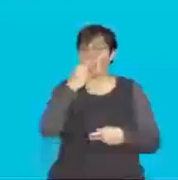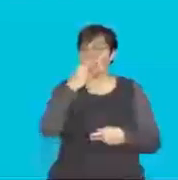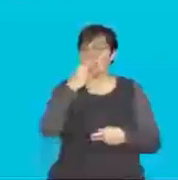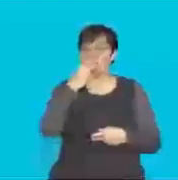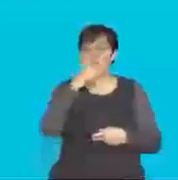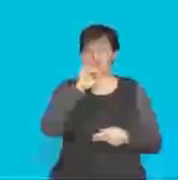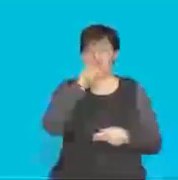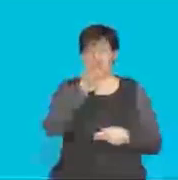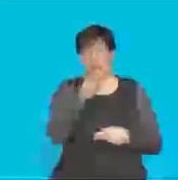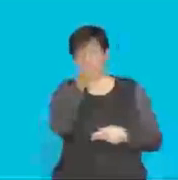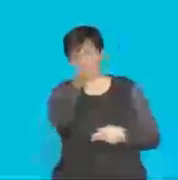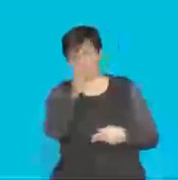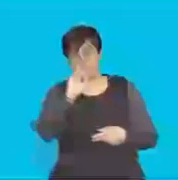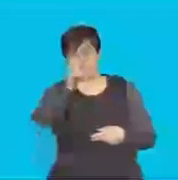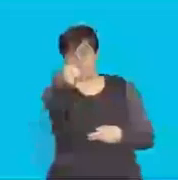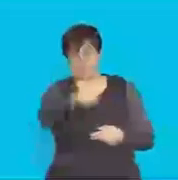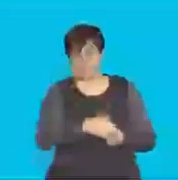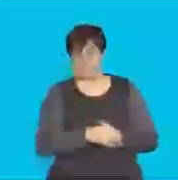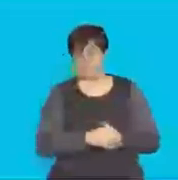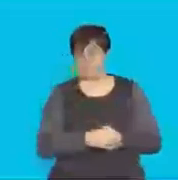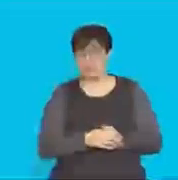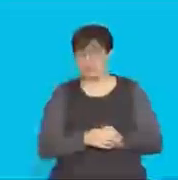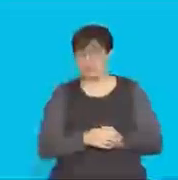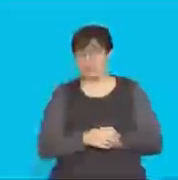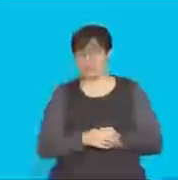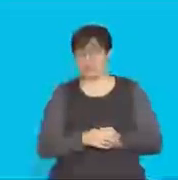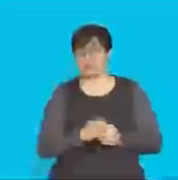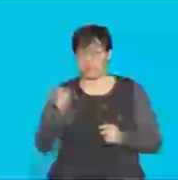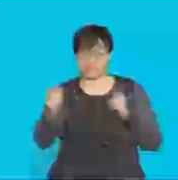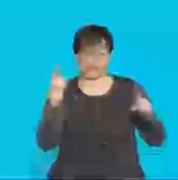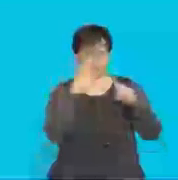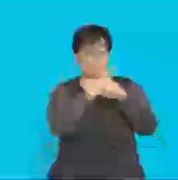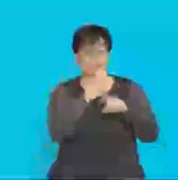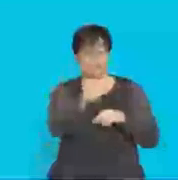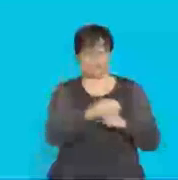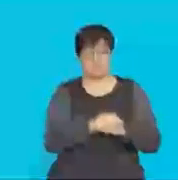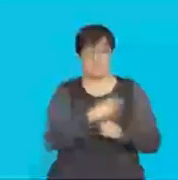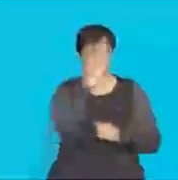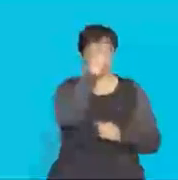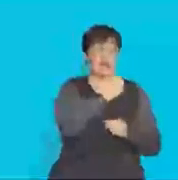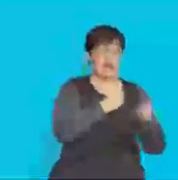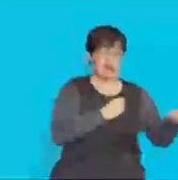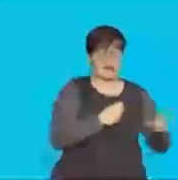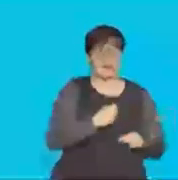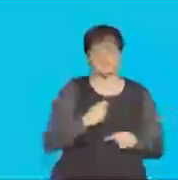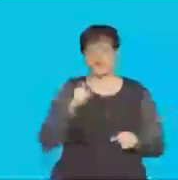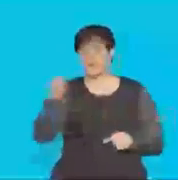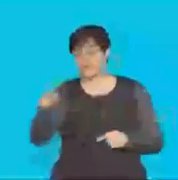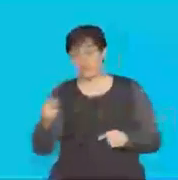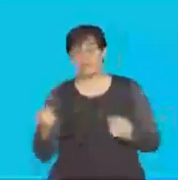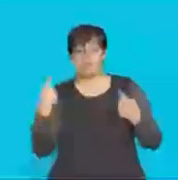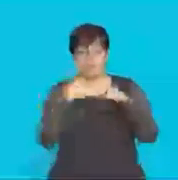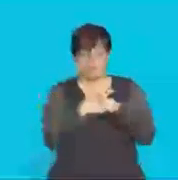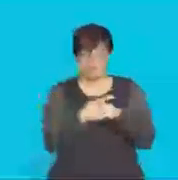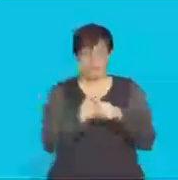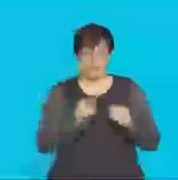heterozygous would be that are crossed. So two heterozygous black guinea pigs are crossed. Now